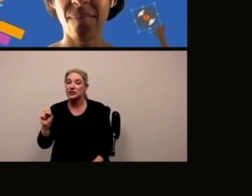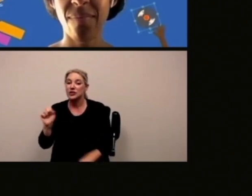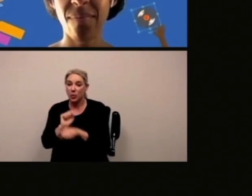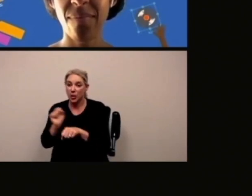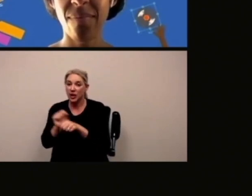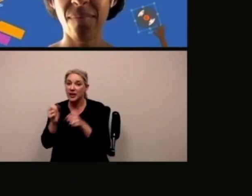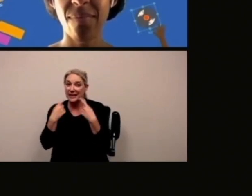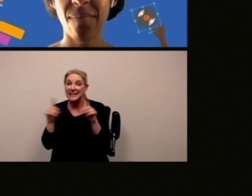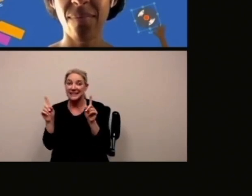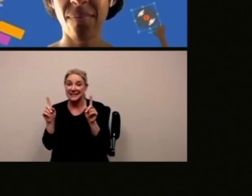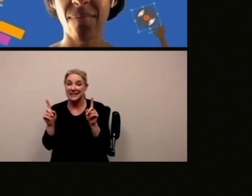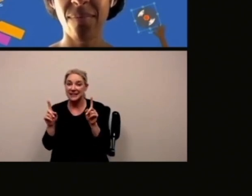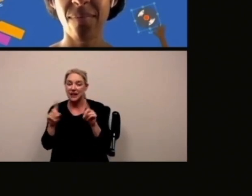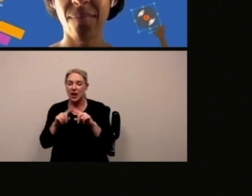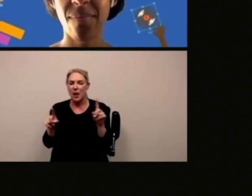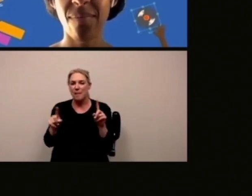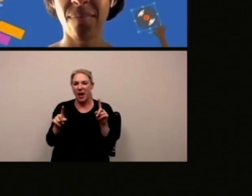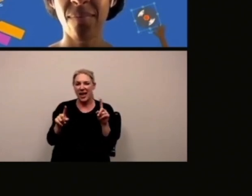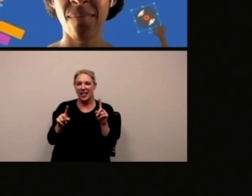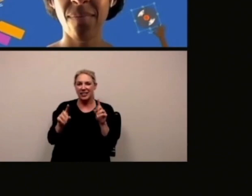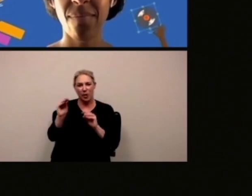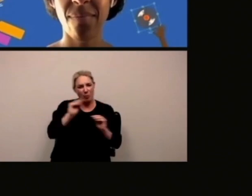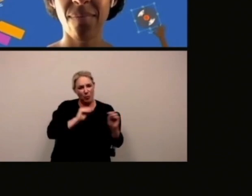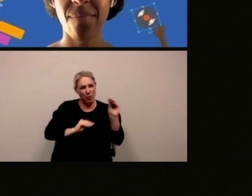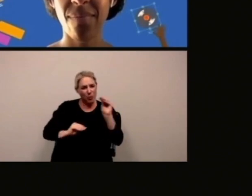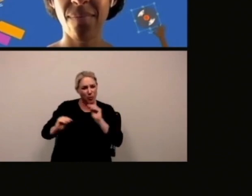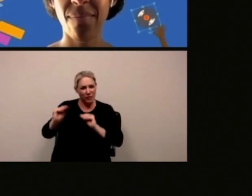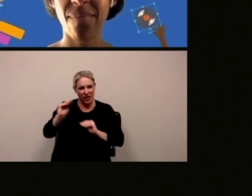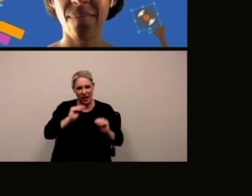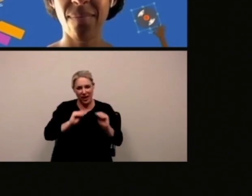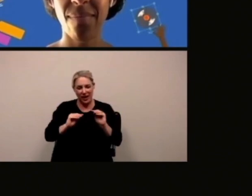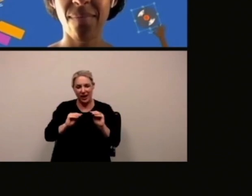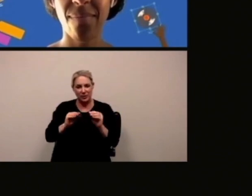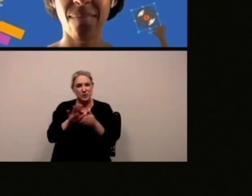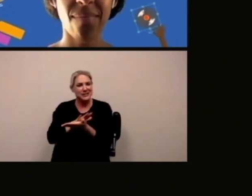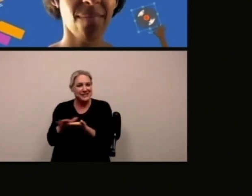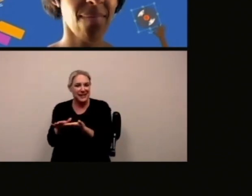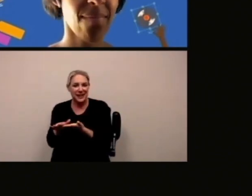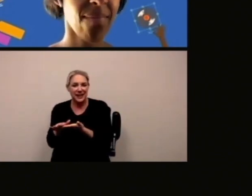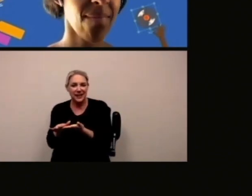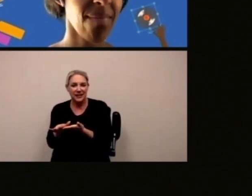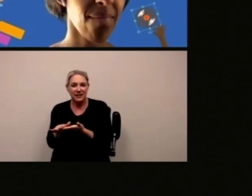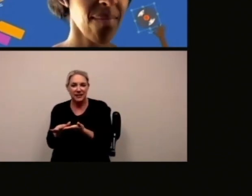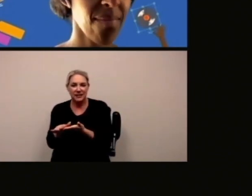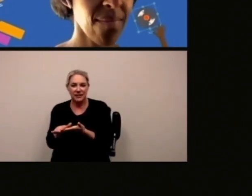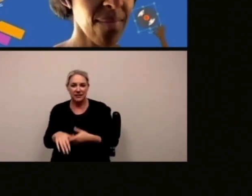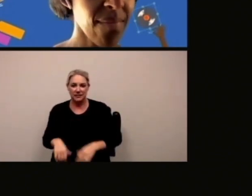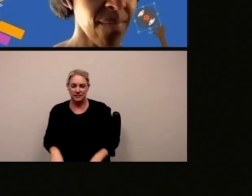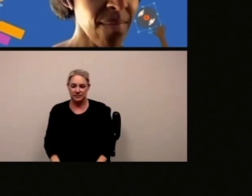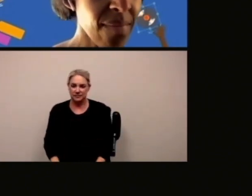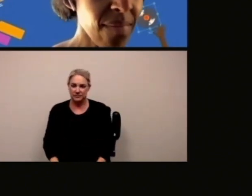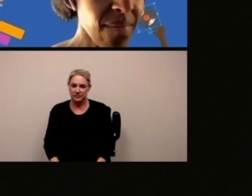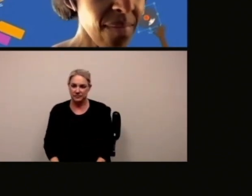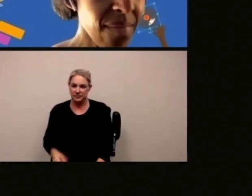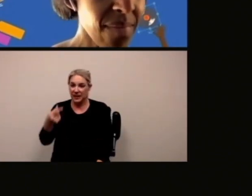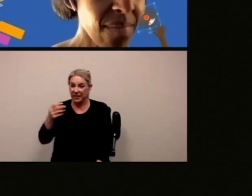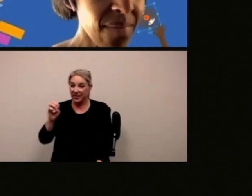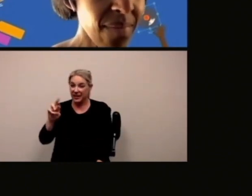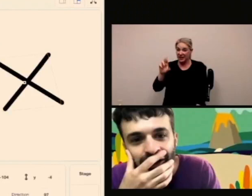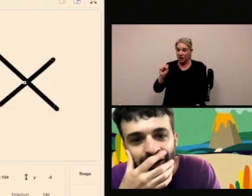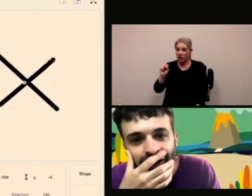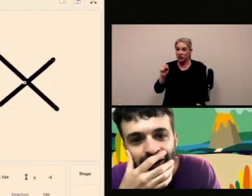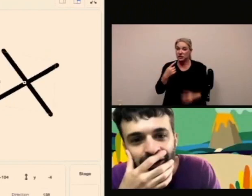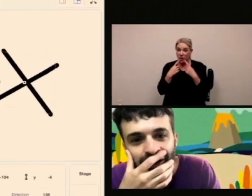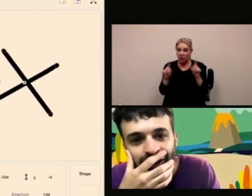a little difficult, but they are moving each other, which is kind of neat. They are. Whoa. Yeah. There. Yeah. Here we go. So